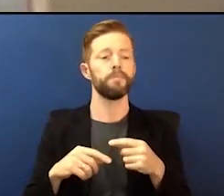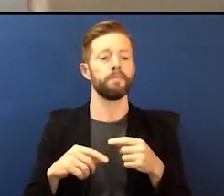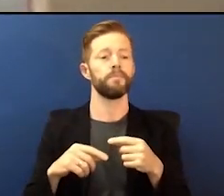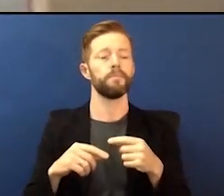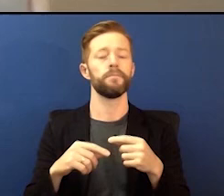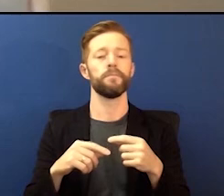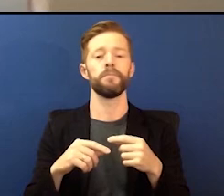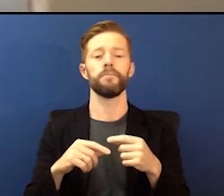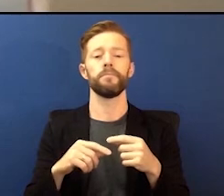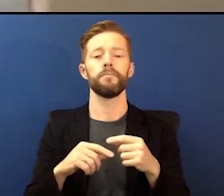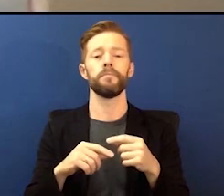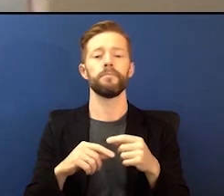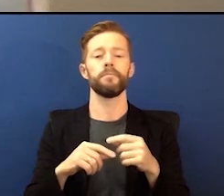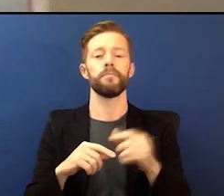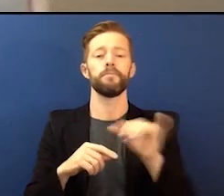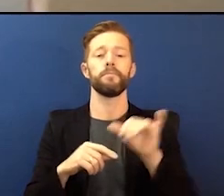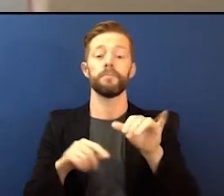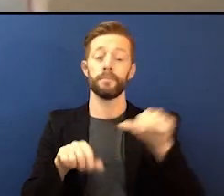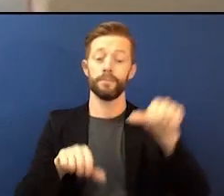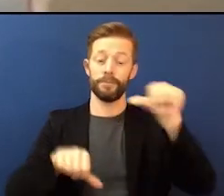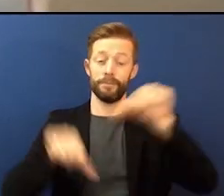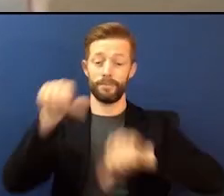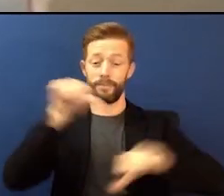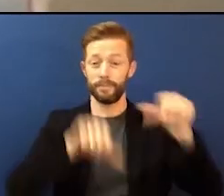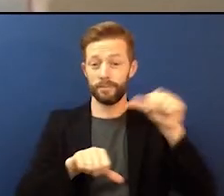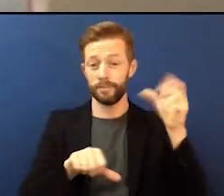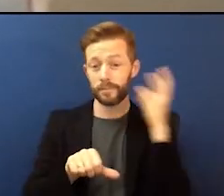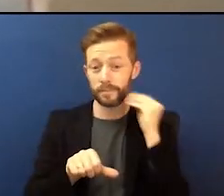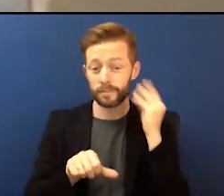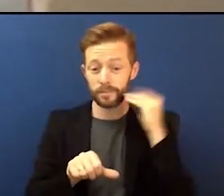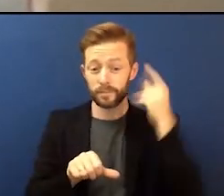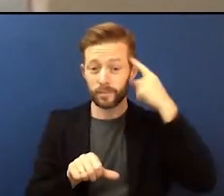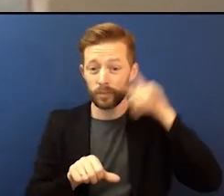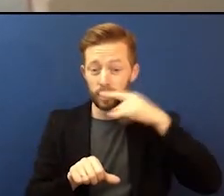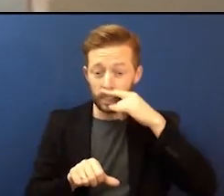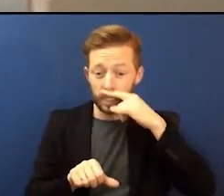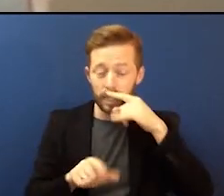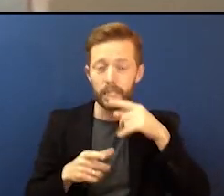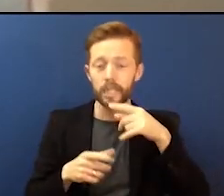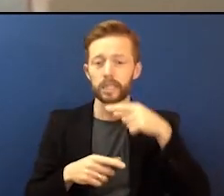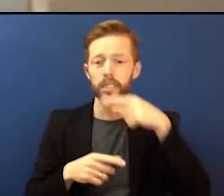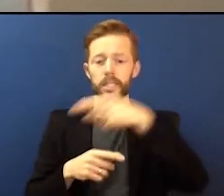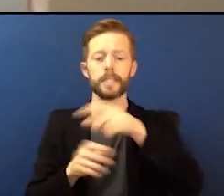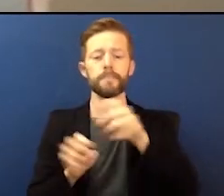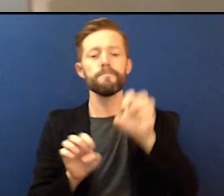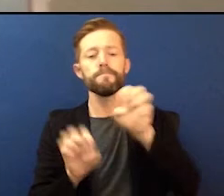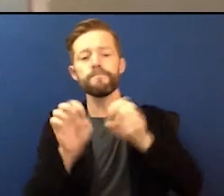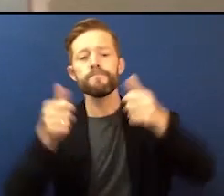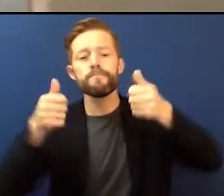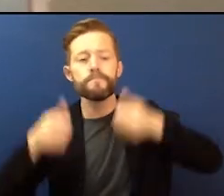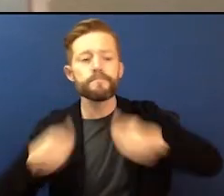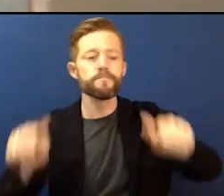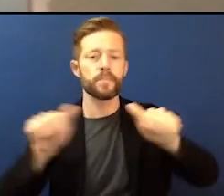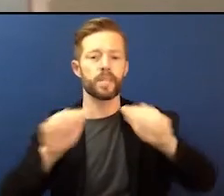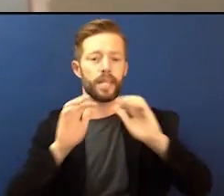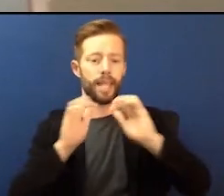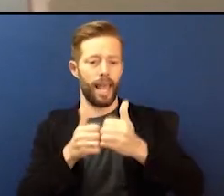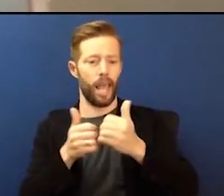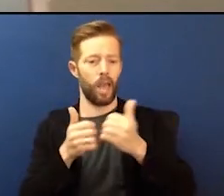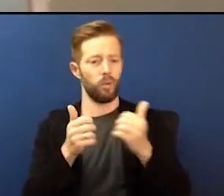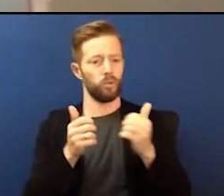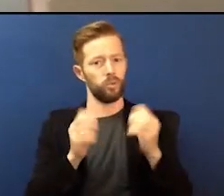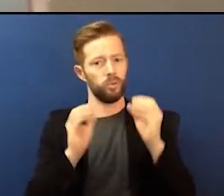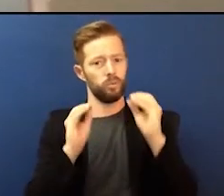think about some of these science experiences for kids, and trying out new ways of how they might